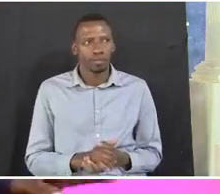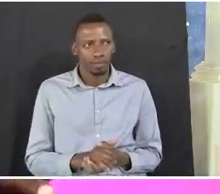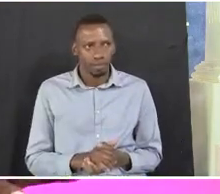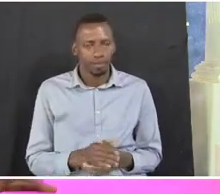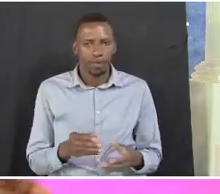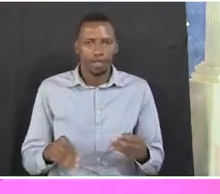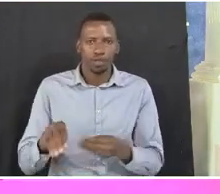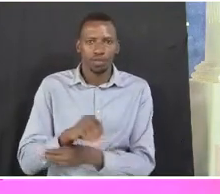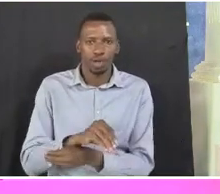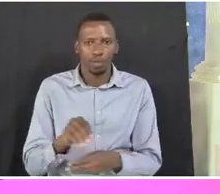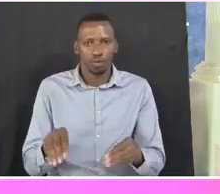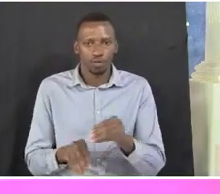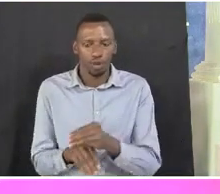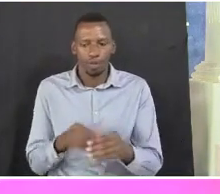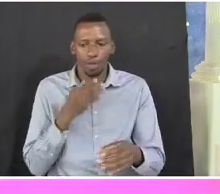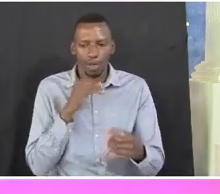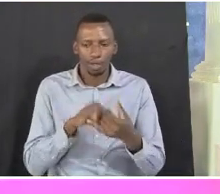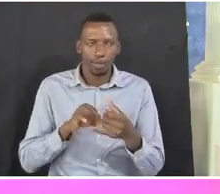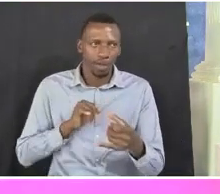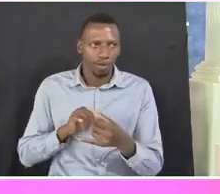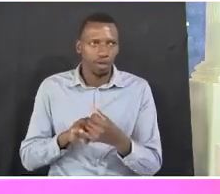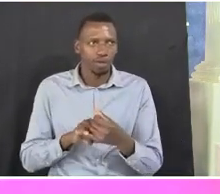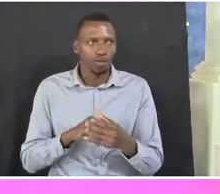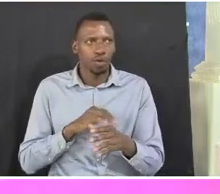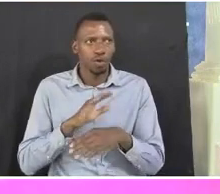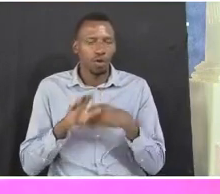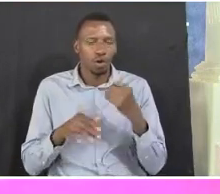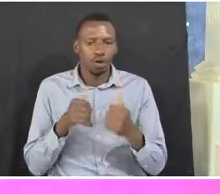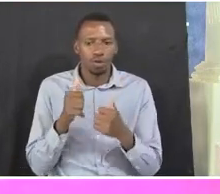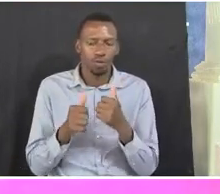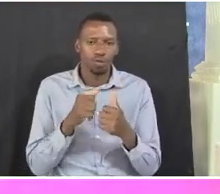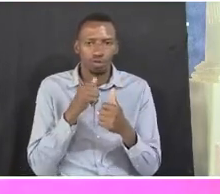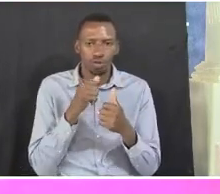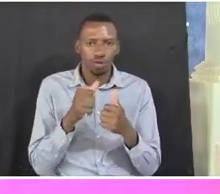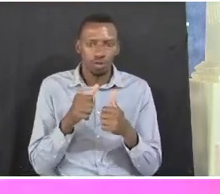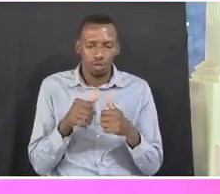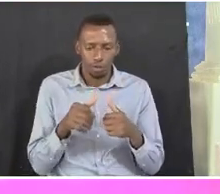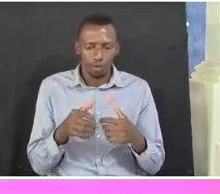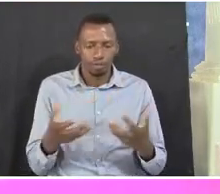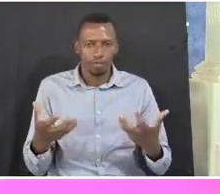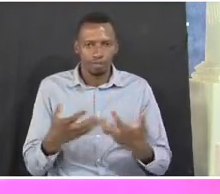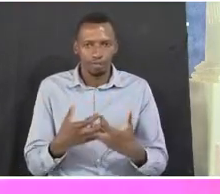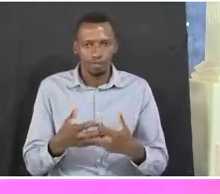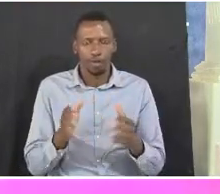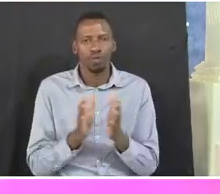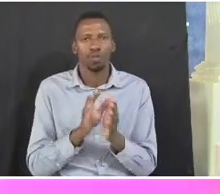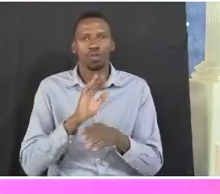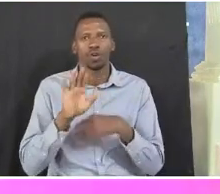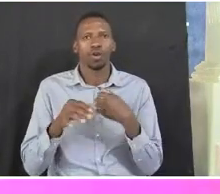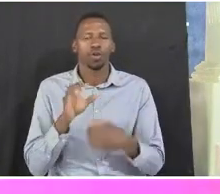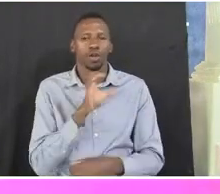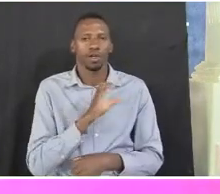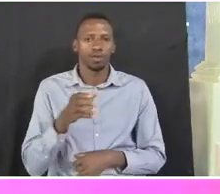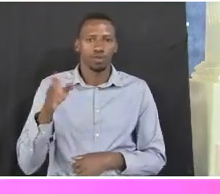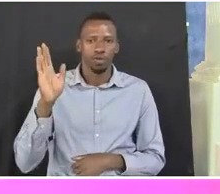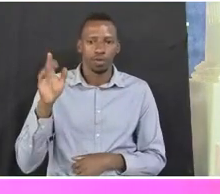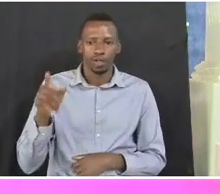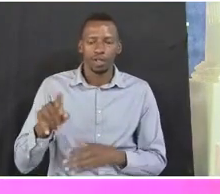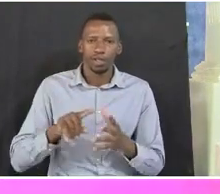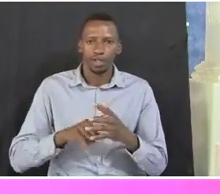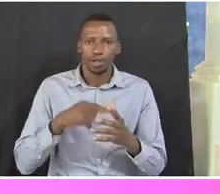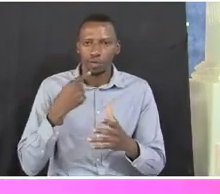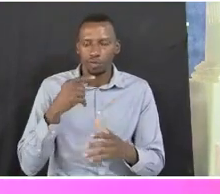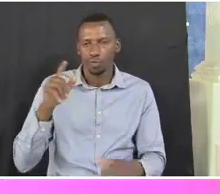of partners, all which are not in harmony with the whole character of God. The practice was started by